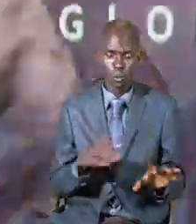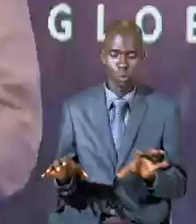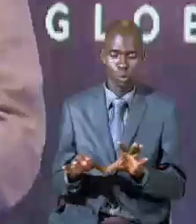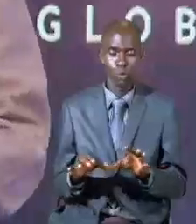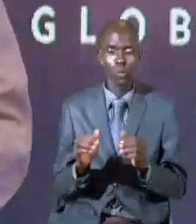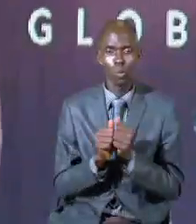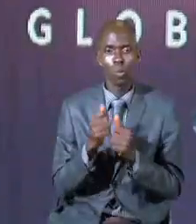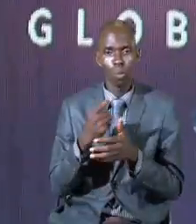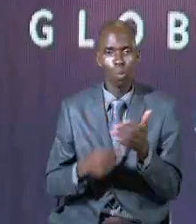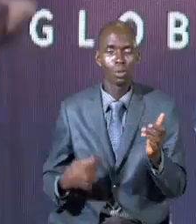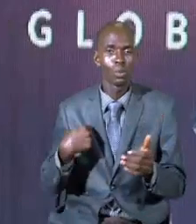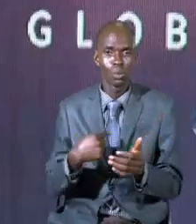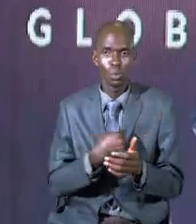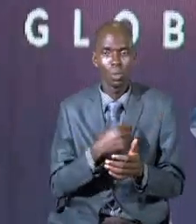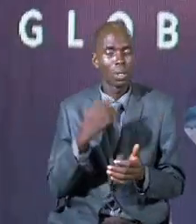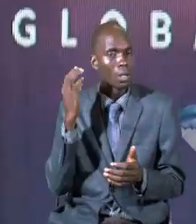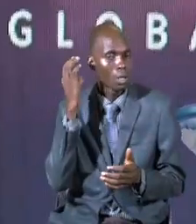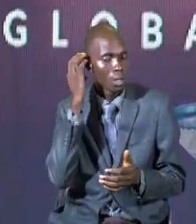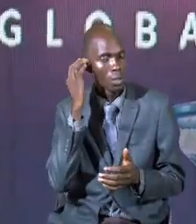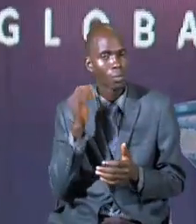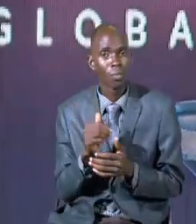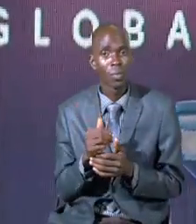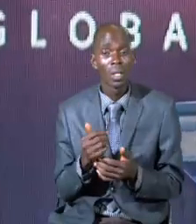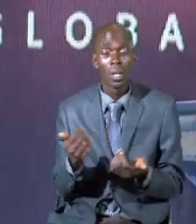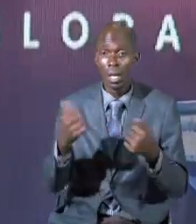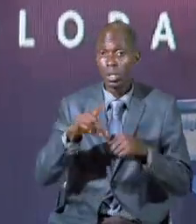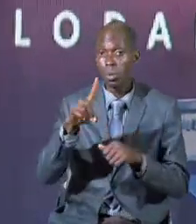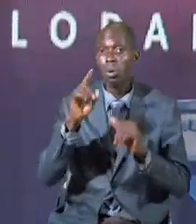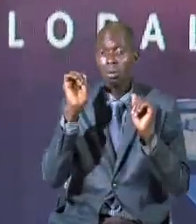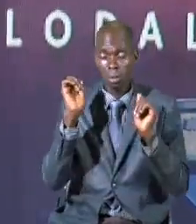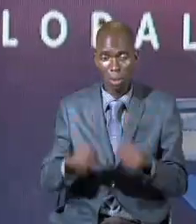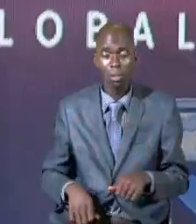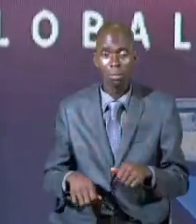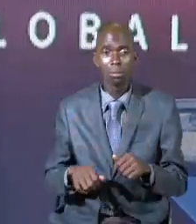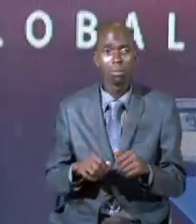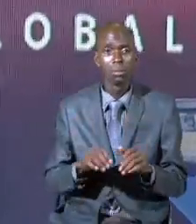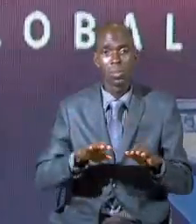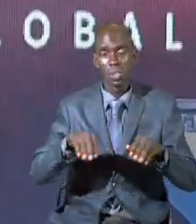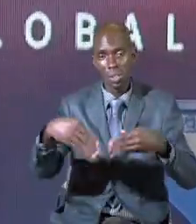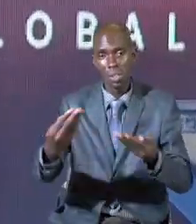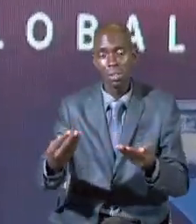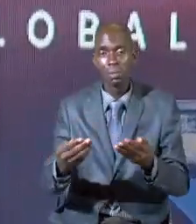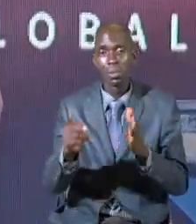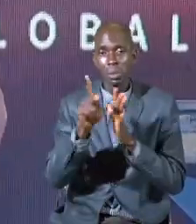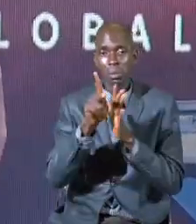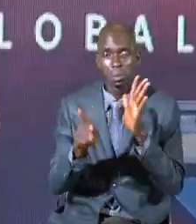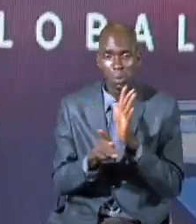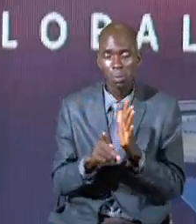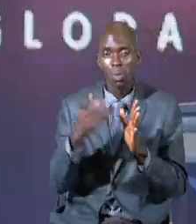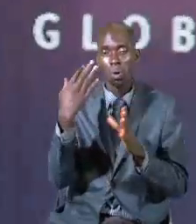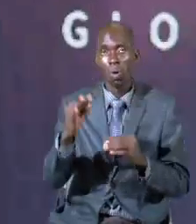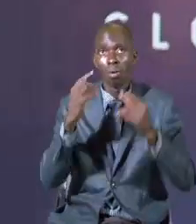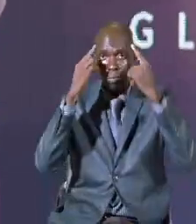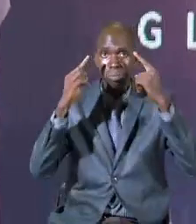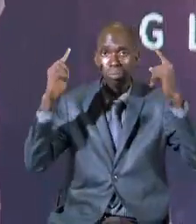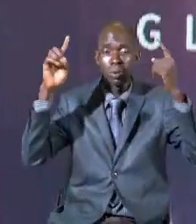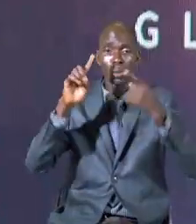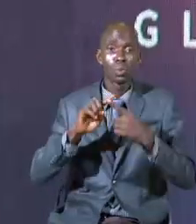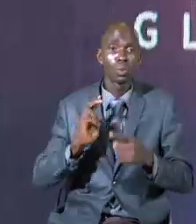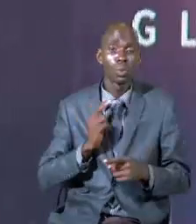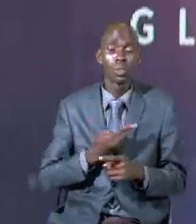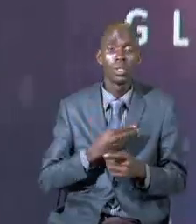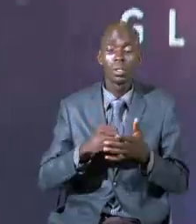can pass principles of success to us. It's not what we hear, it's what we